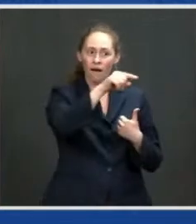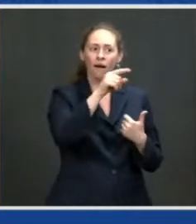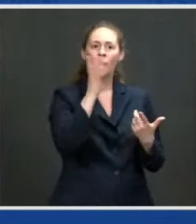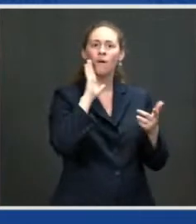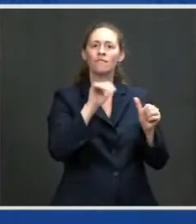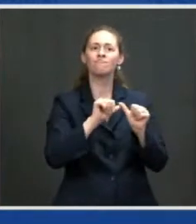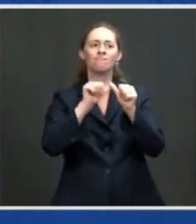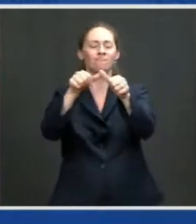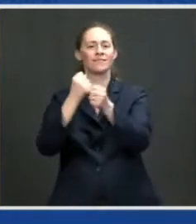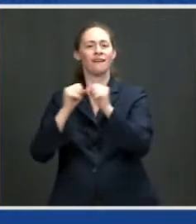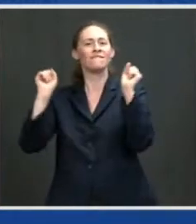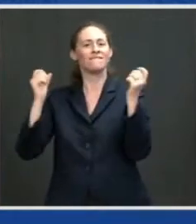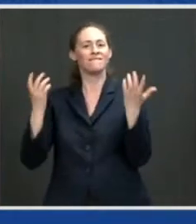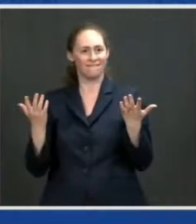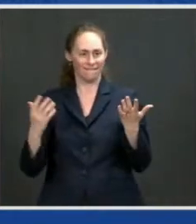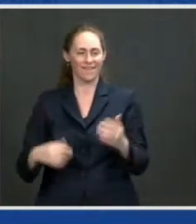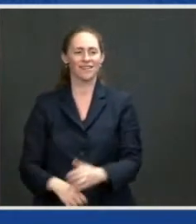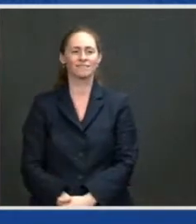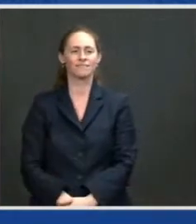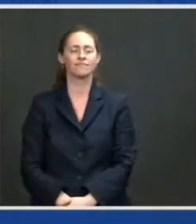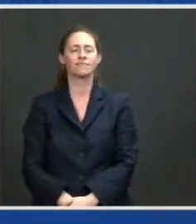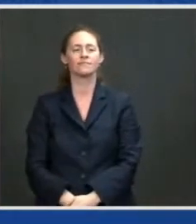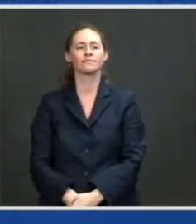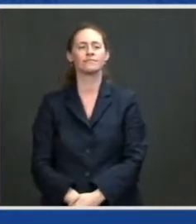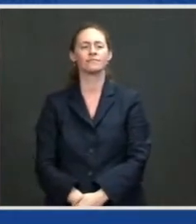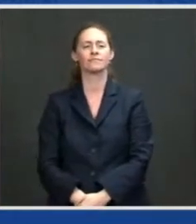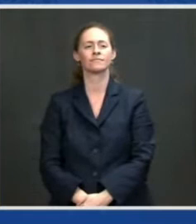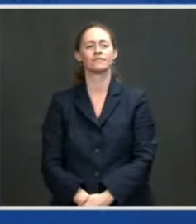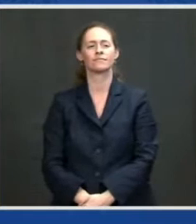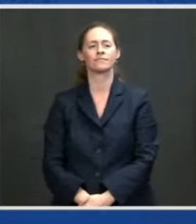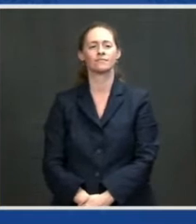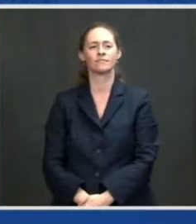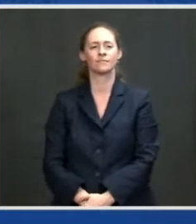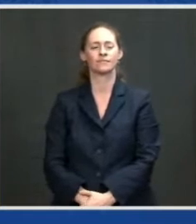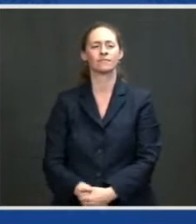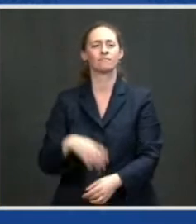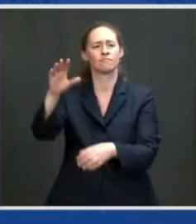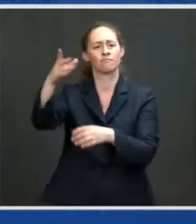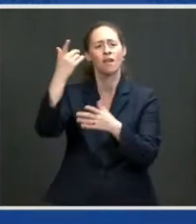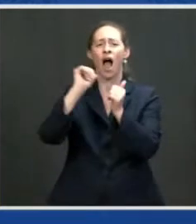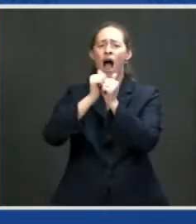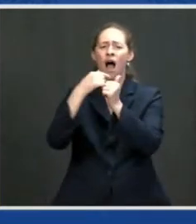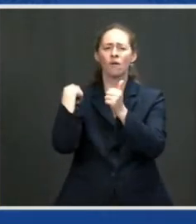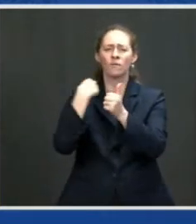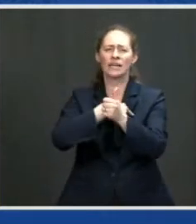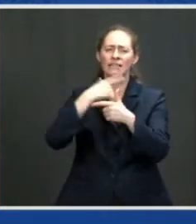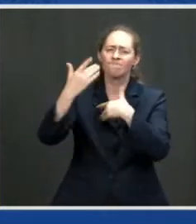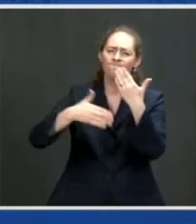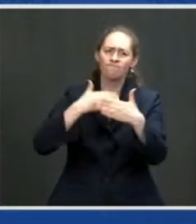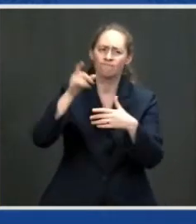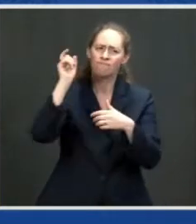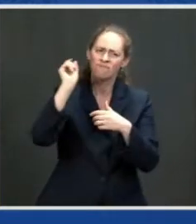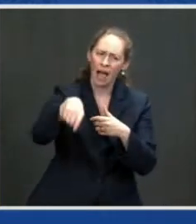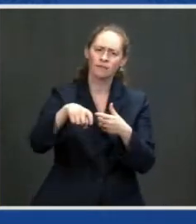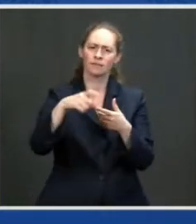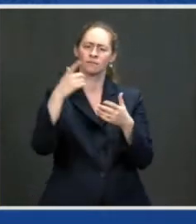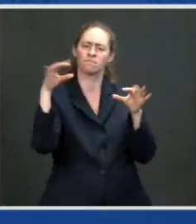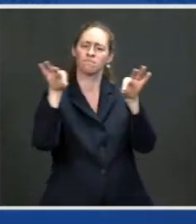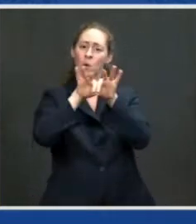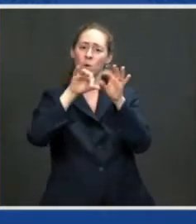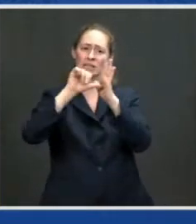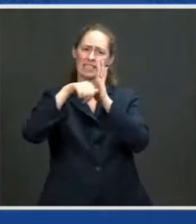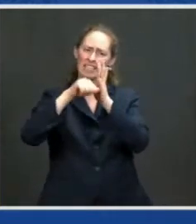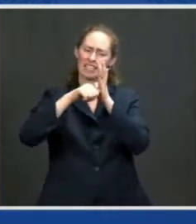100% of our investment is going to be guided by one principle: make it in America. Make it in